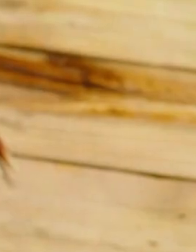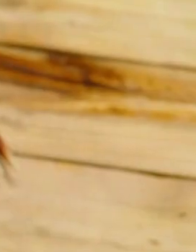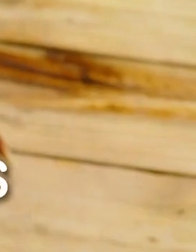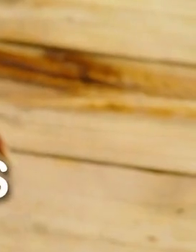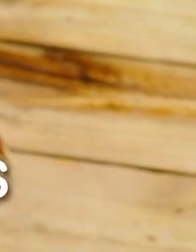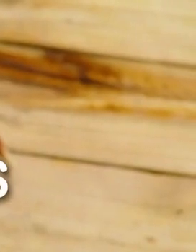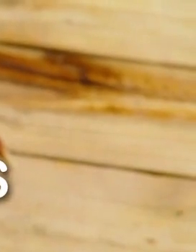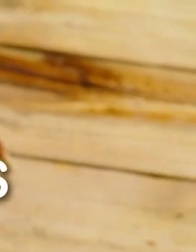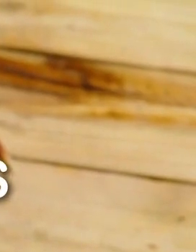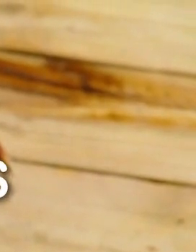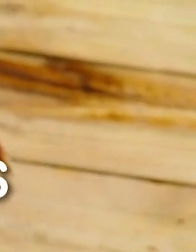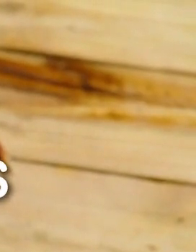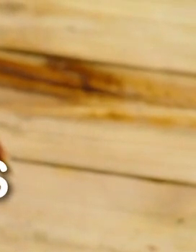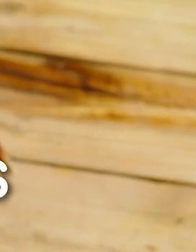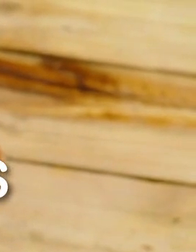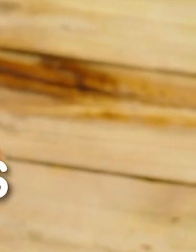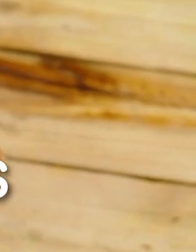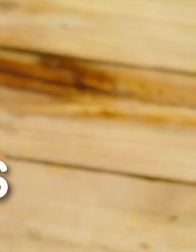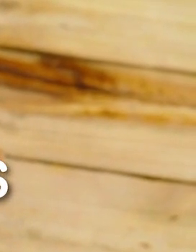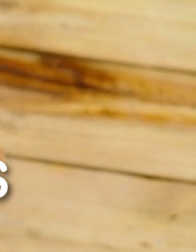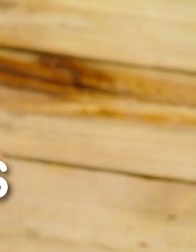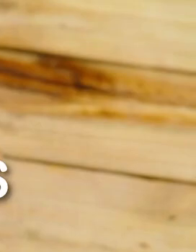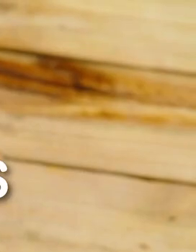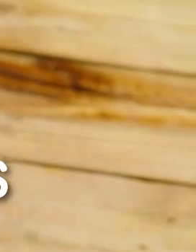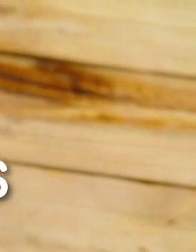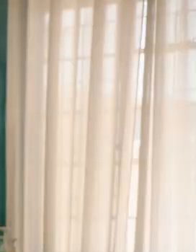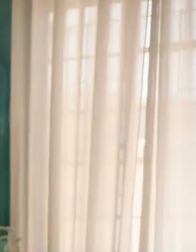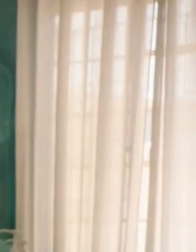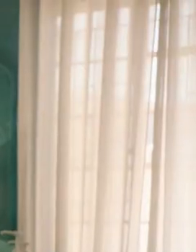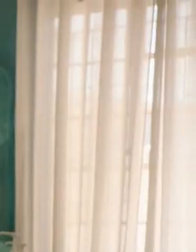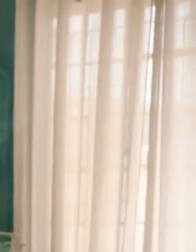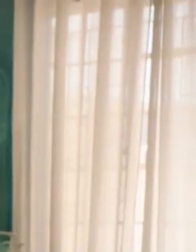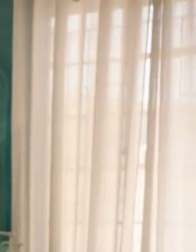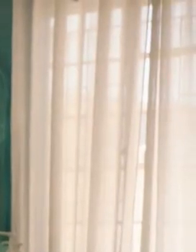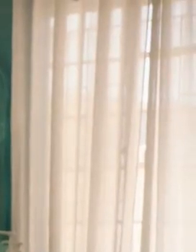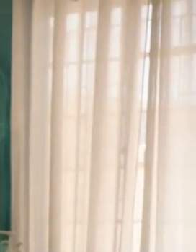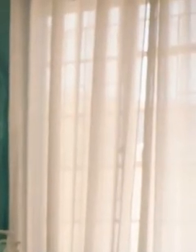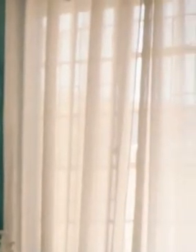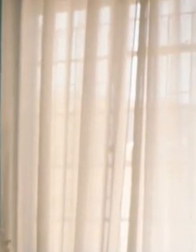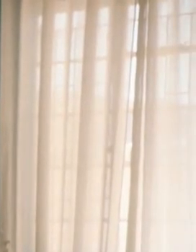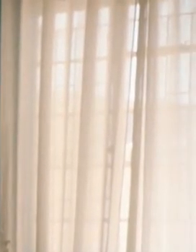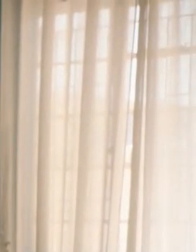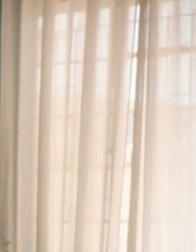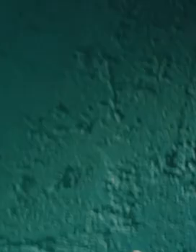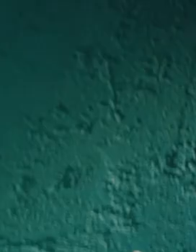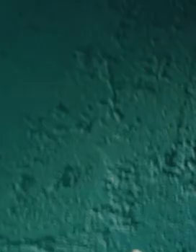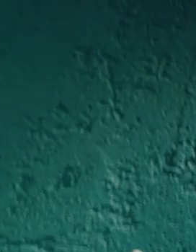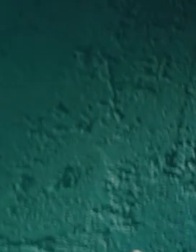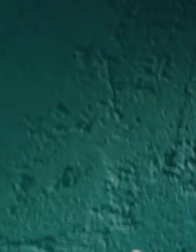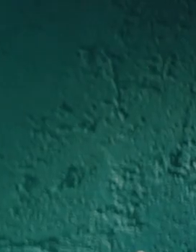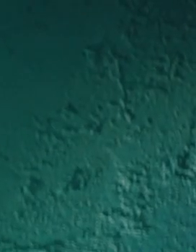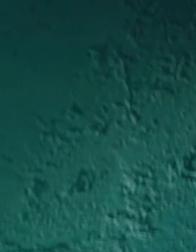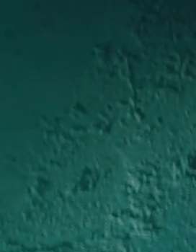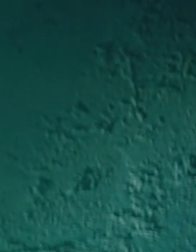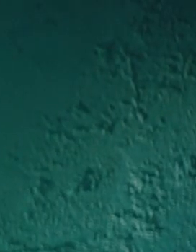this. Payments, transfers, checking statements. Even opening accounts. Just like